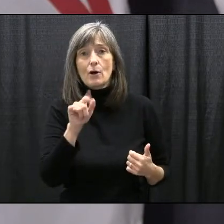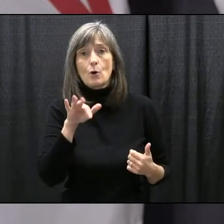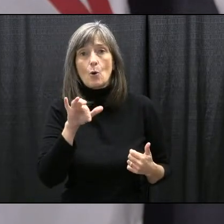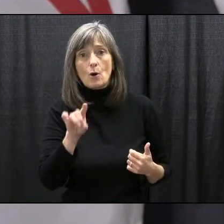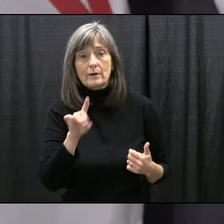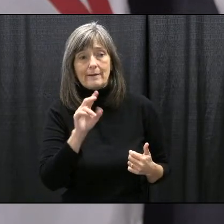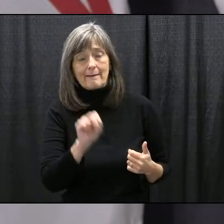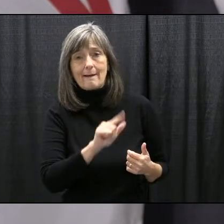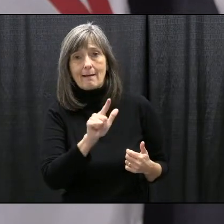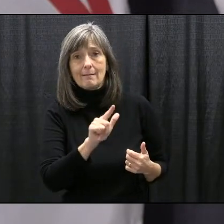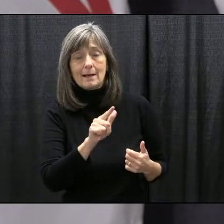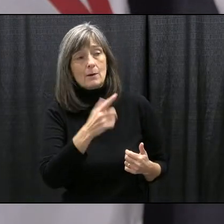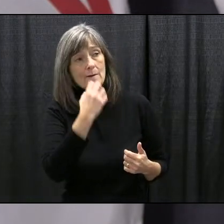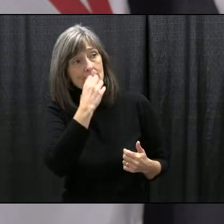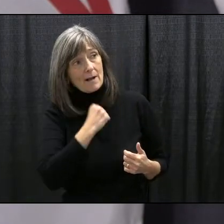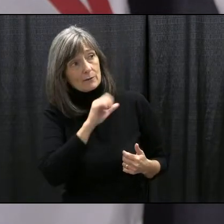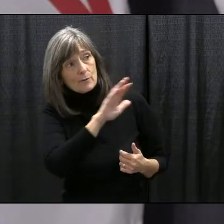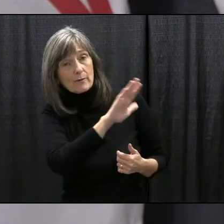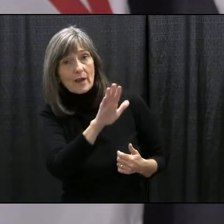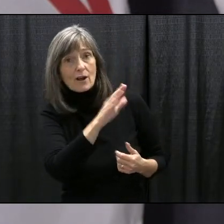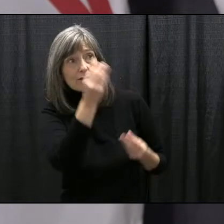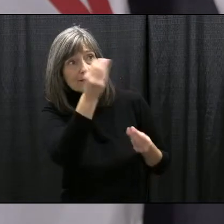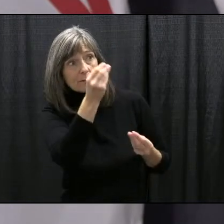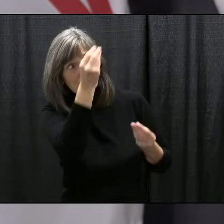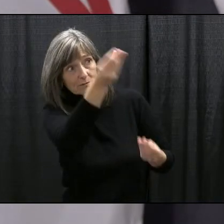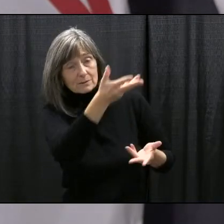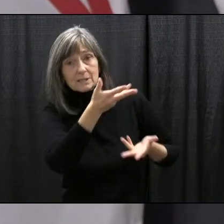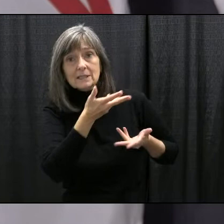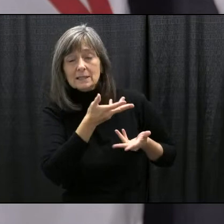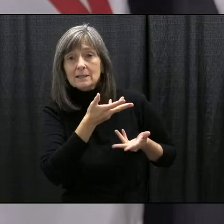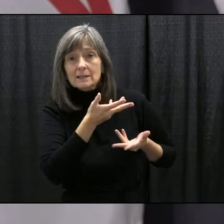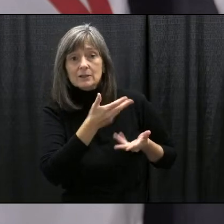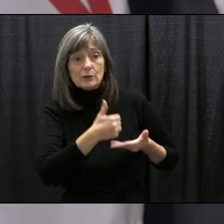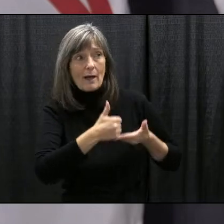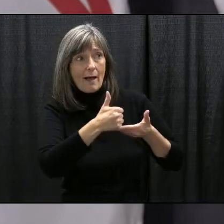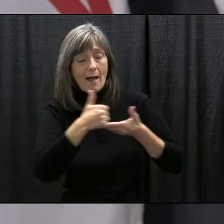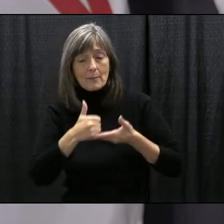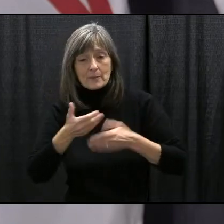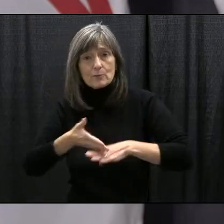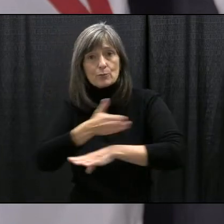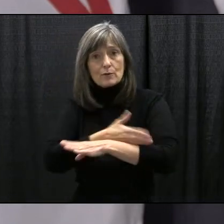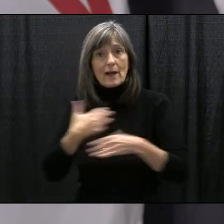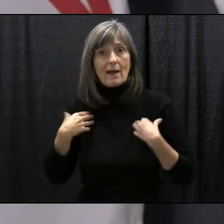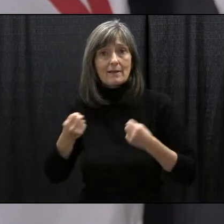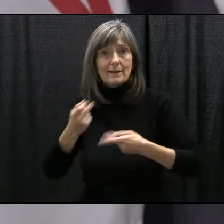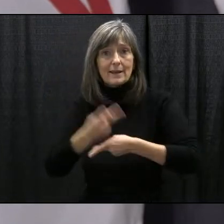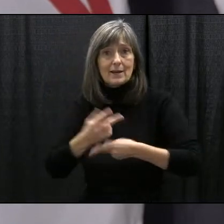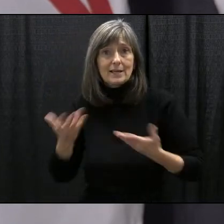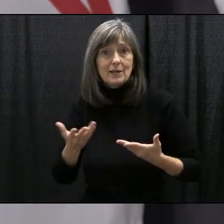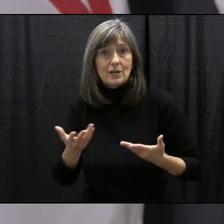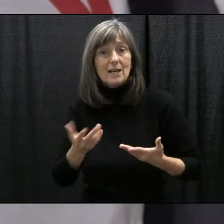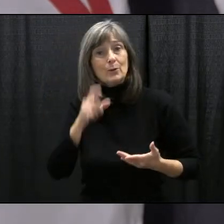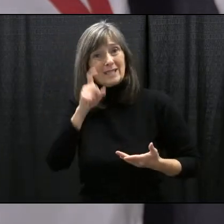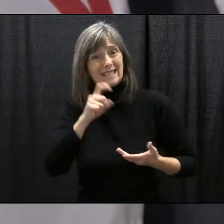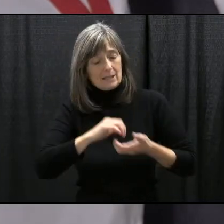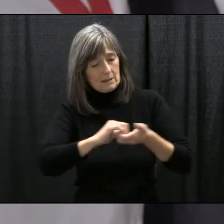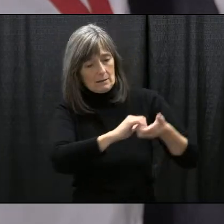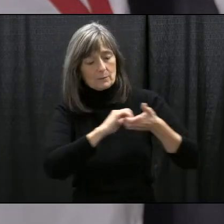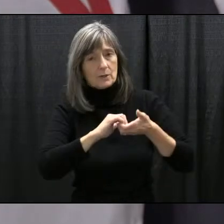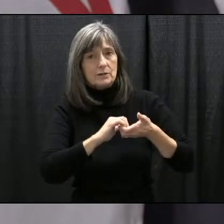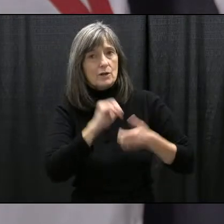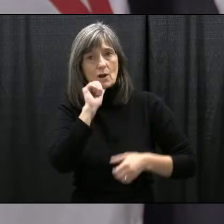work with them to improve our healthcare system. We need to collaborate to fix these challenges. We can't do it by